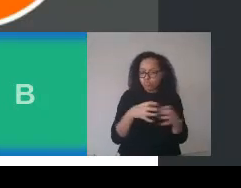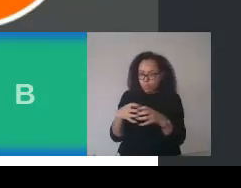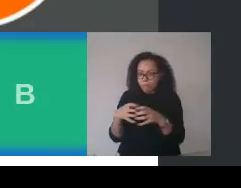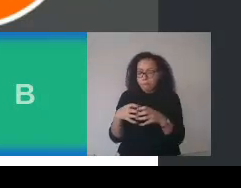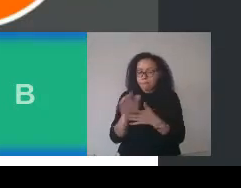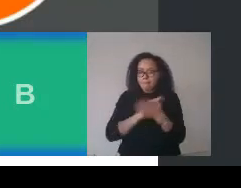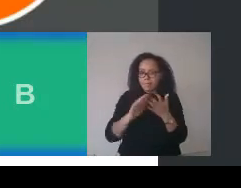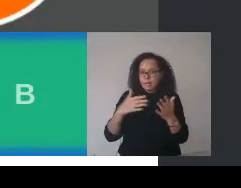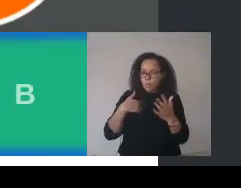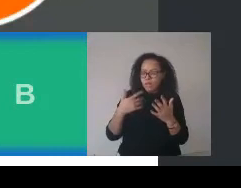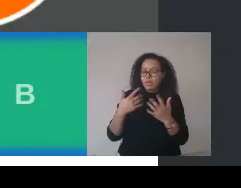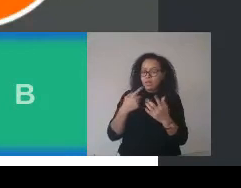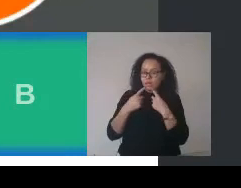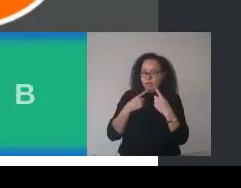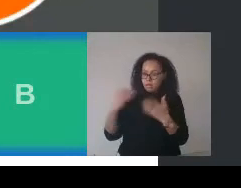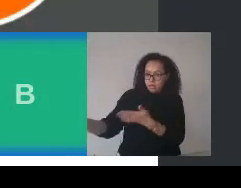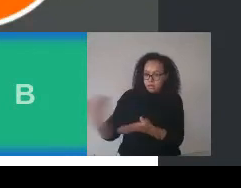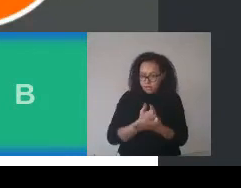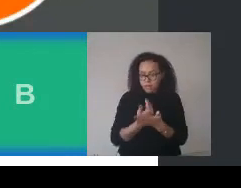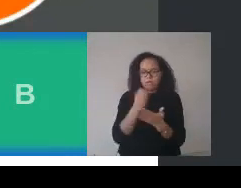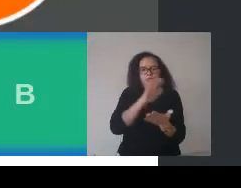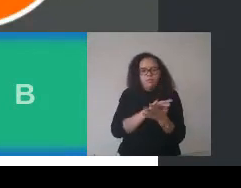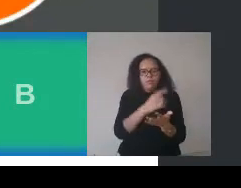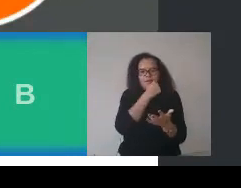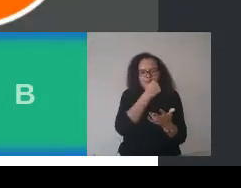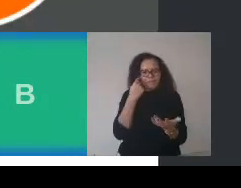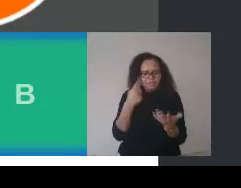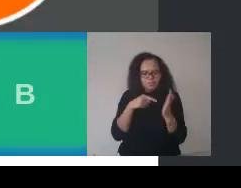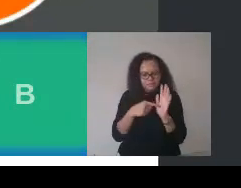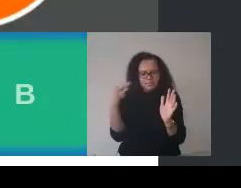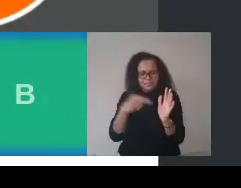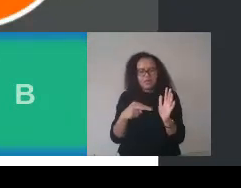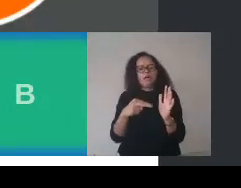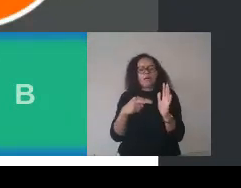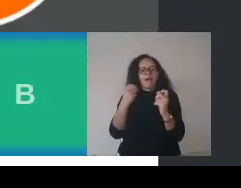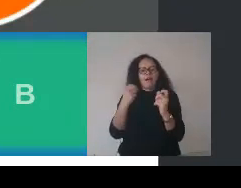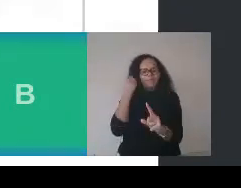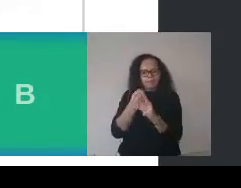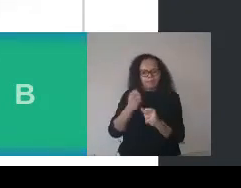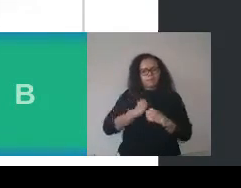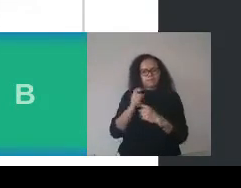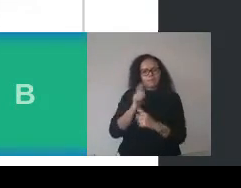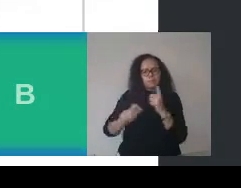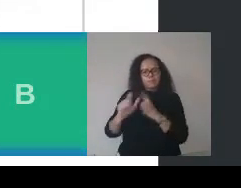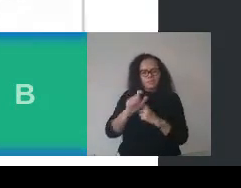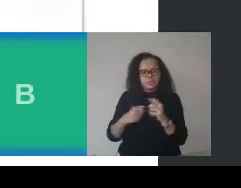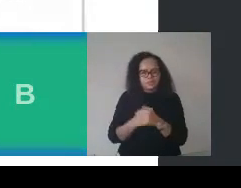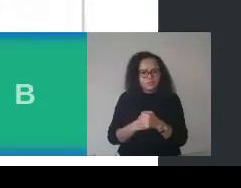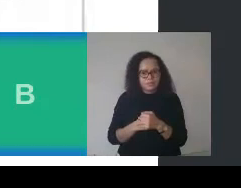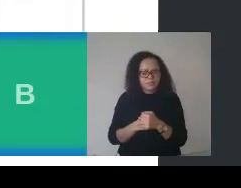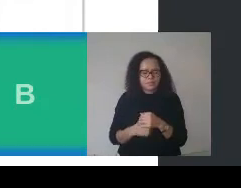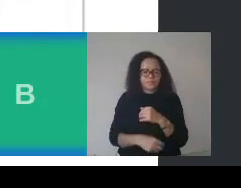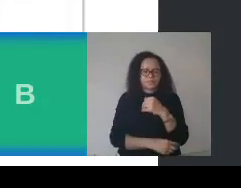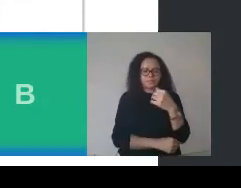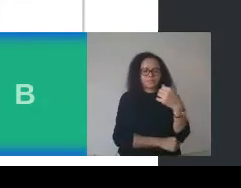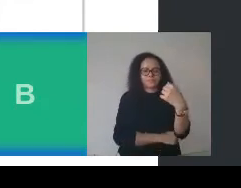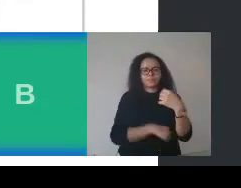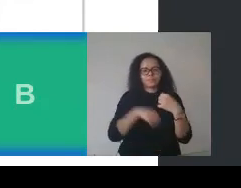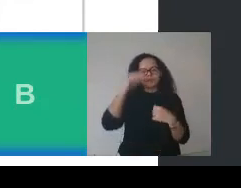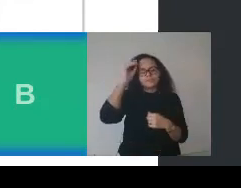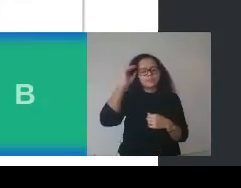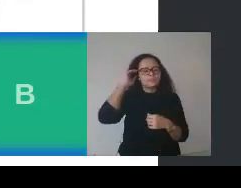data dashboards so they can evidence the impact they're having in their local community. Next. unlike, we're not